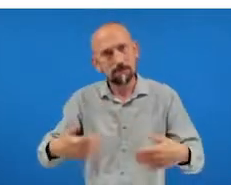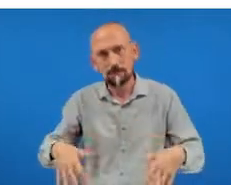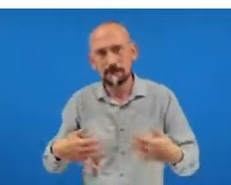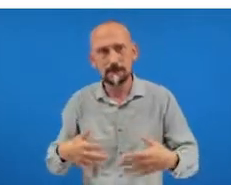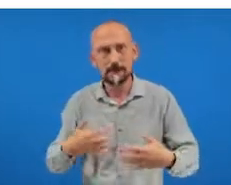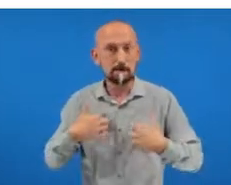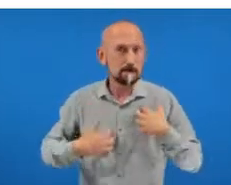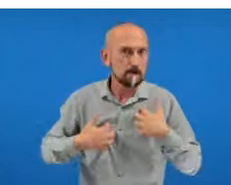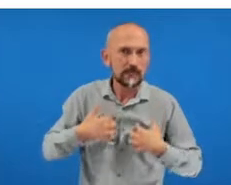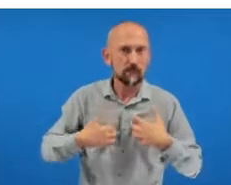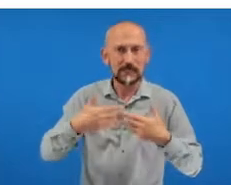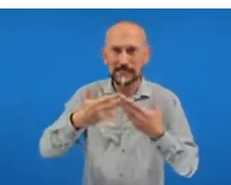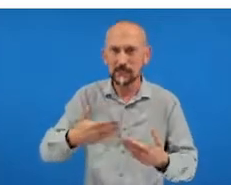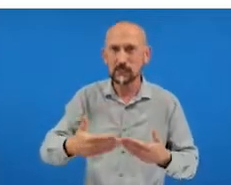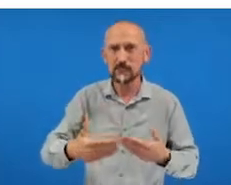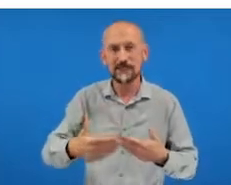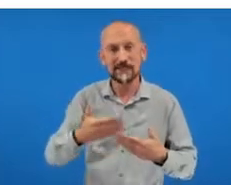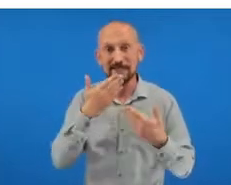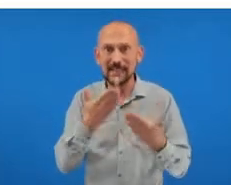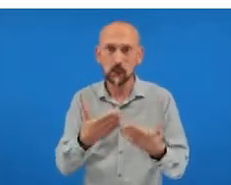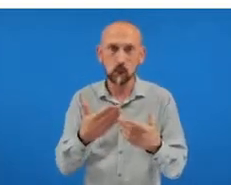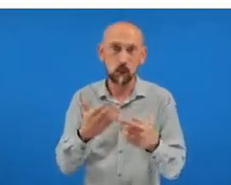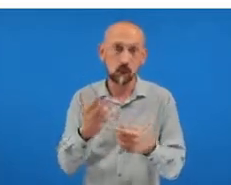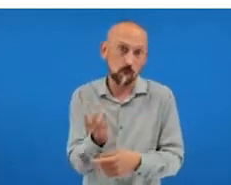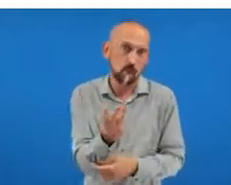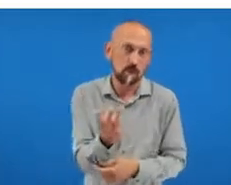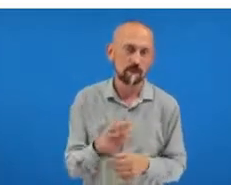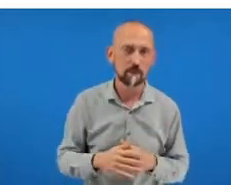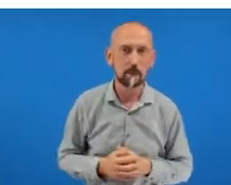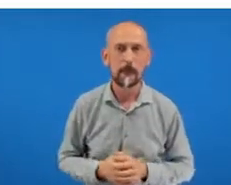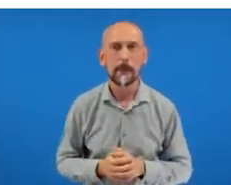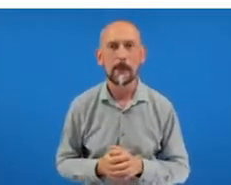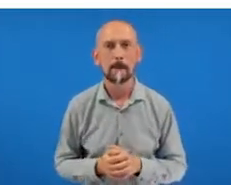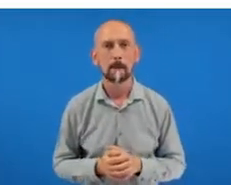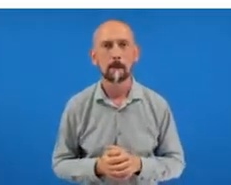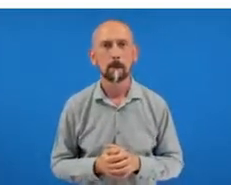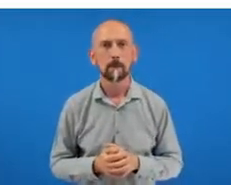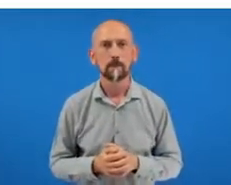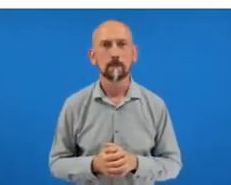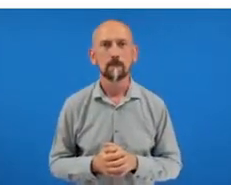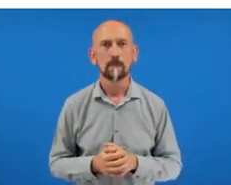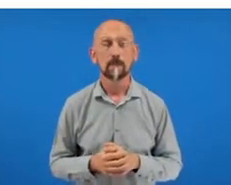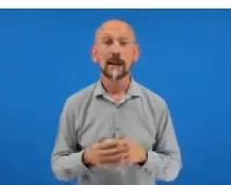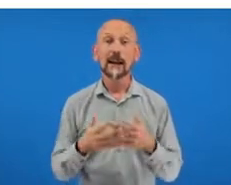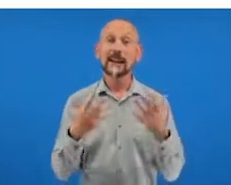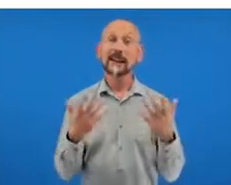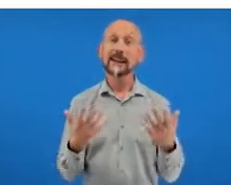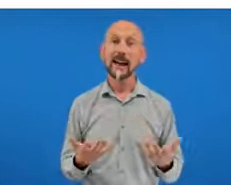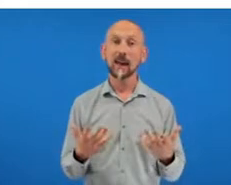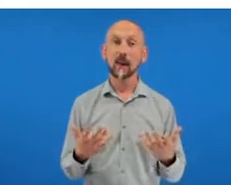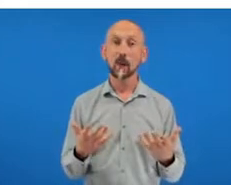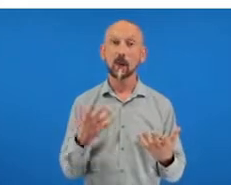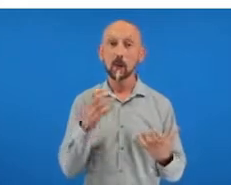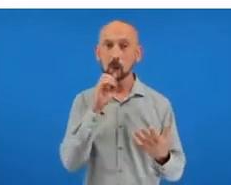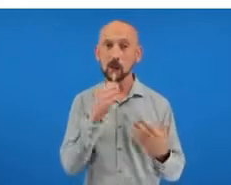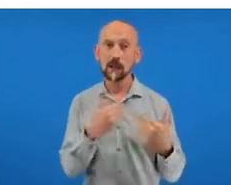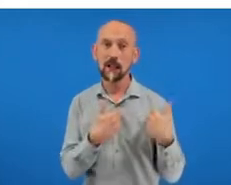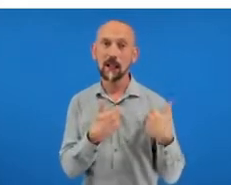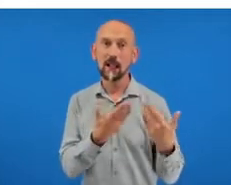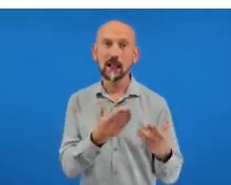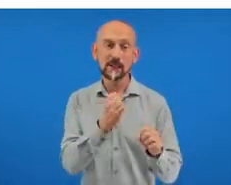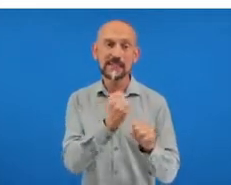to finish on. So thank you all. I'm now going to ask Geeta